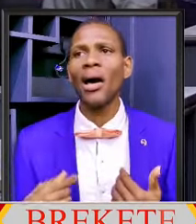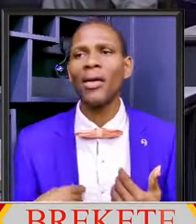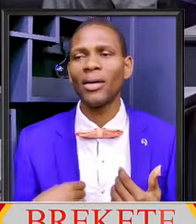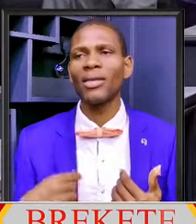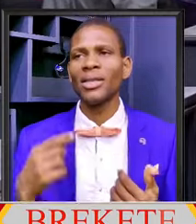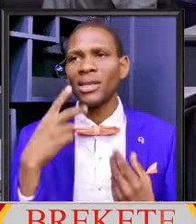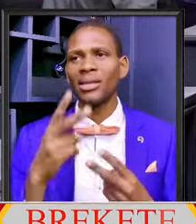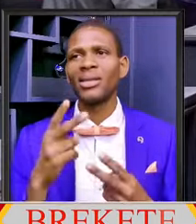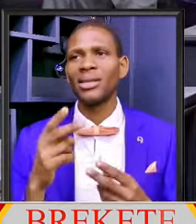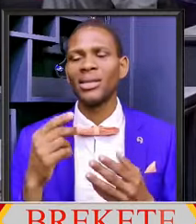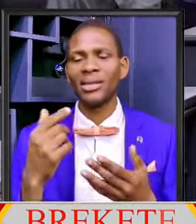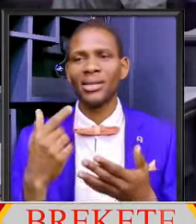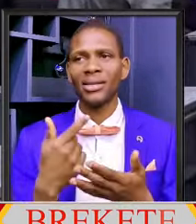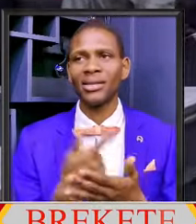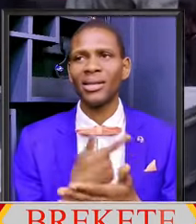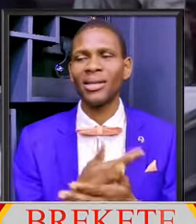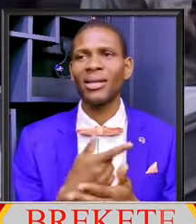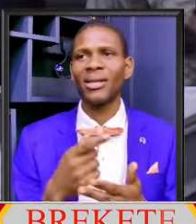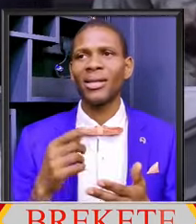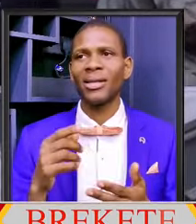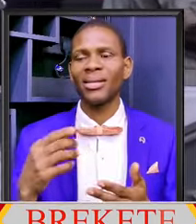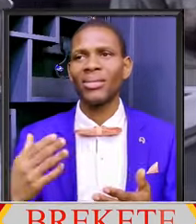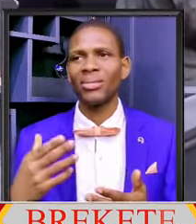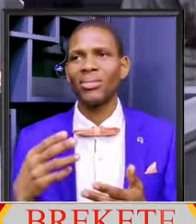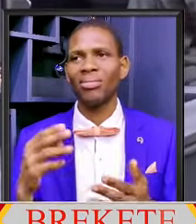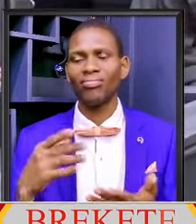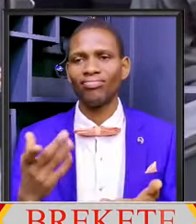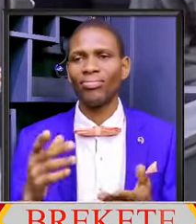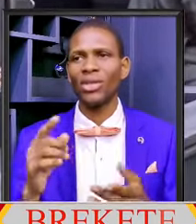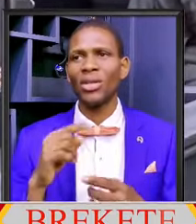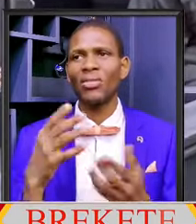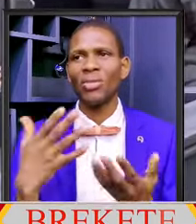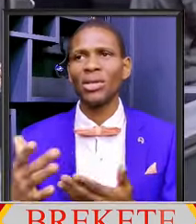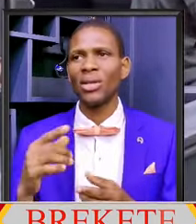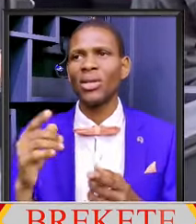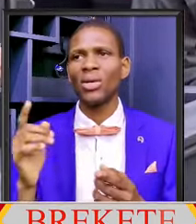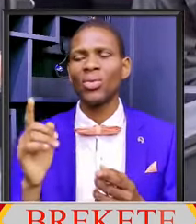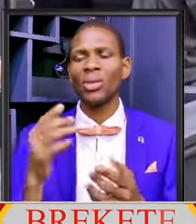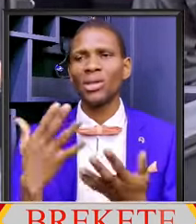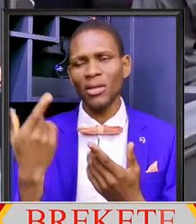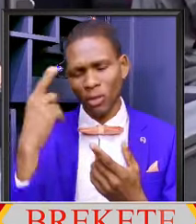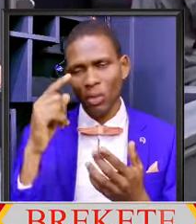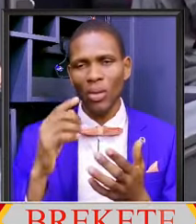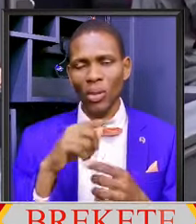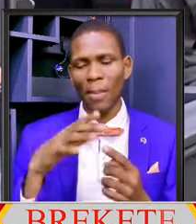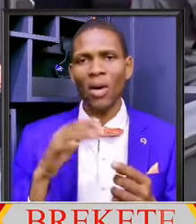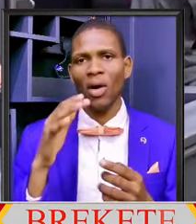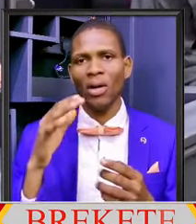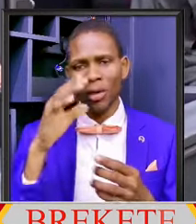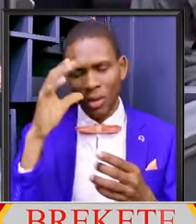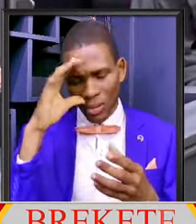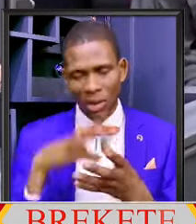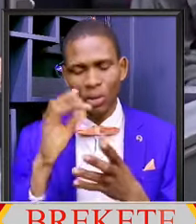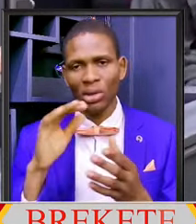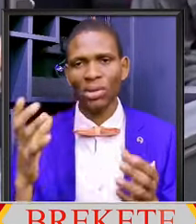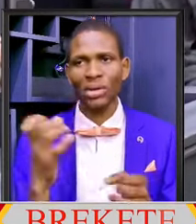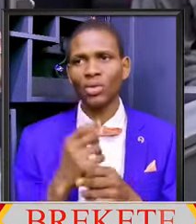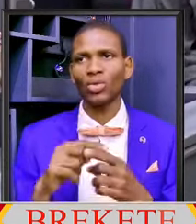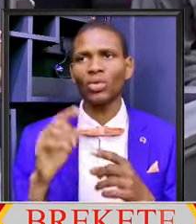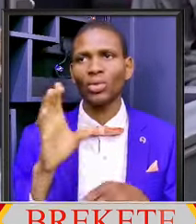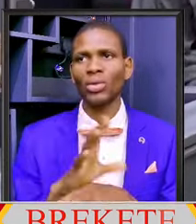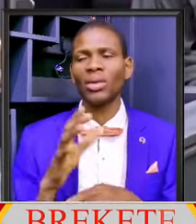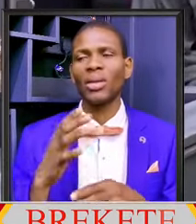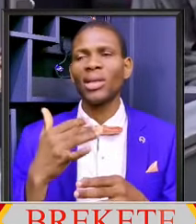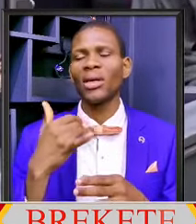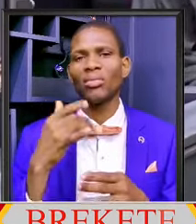must go that I've already put down. Waiting for when my husband will take you to church. My daughter, that to say,